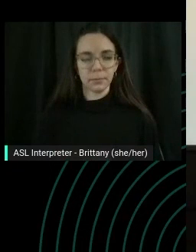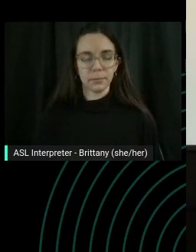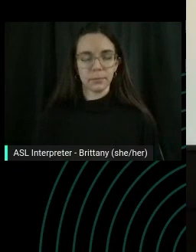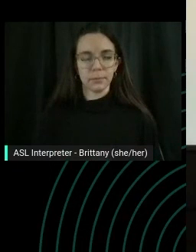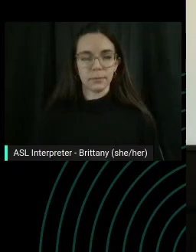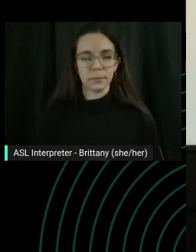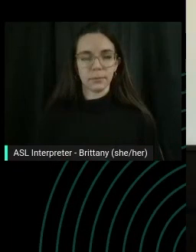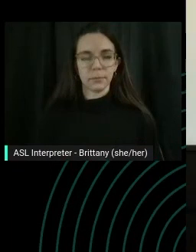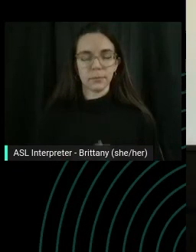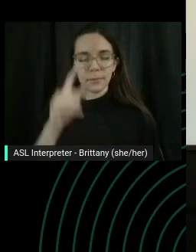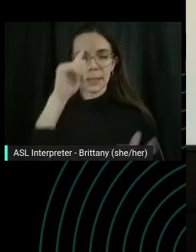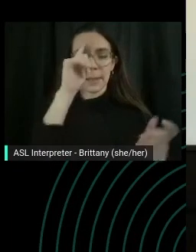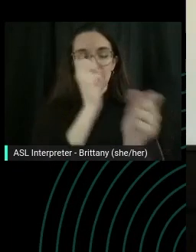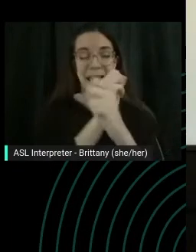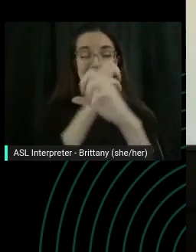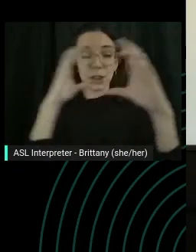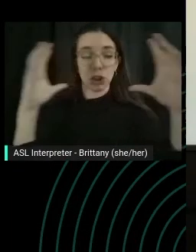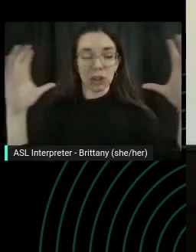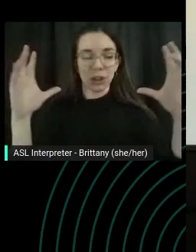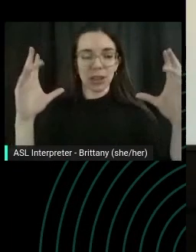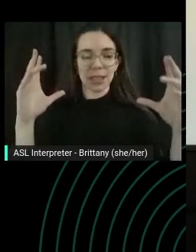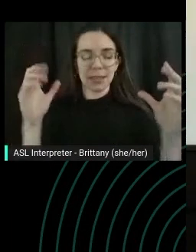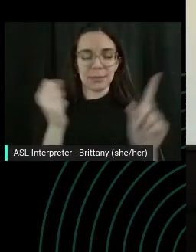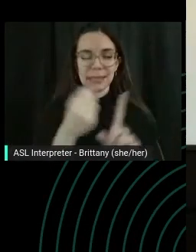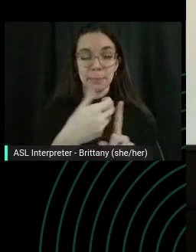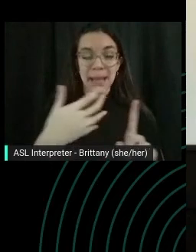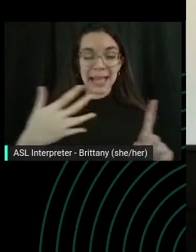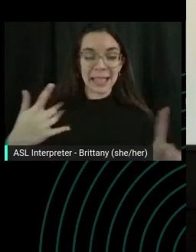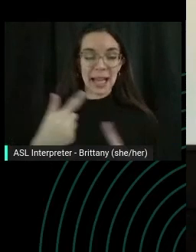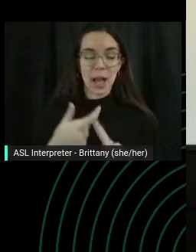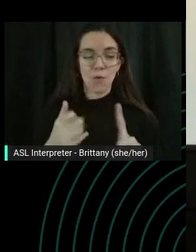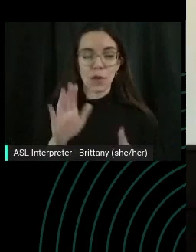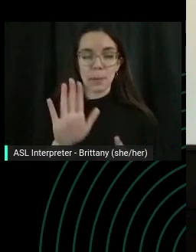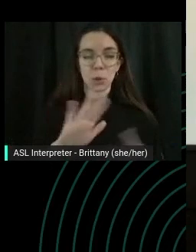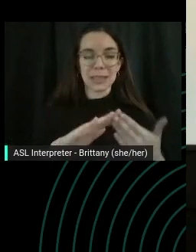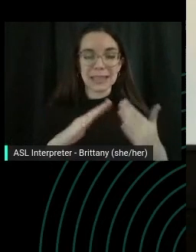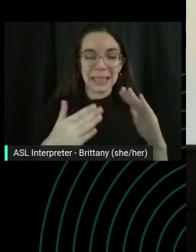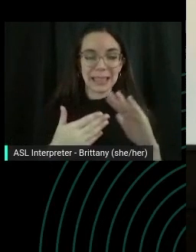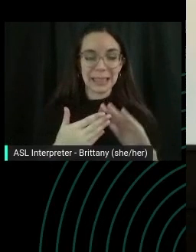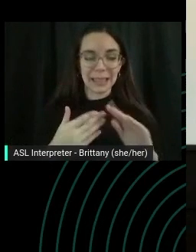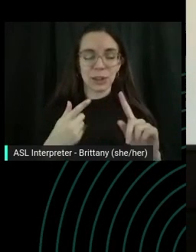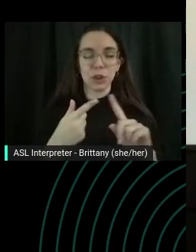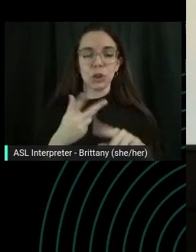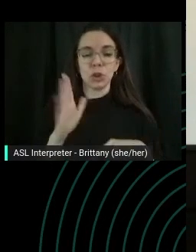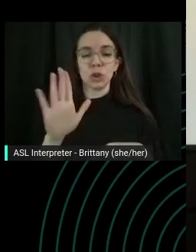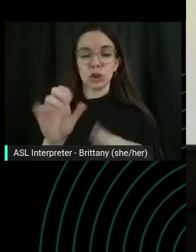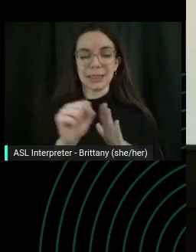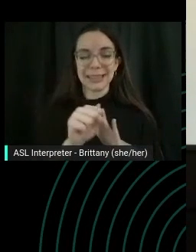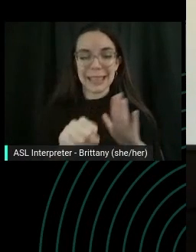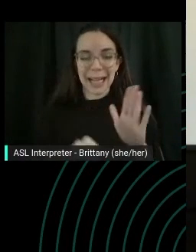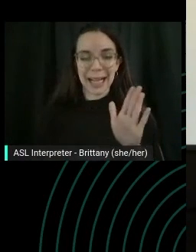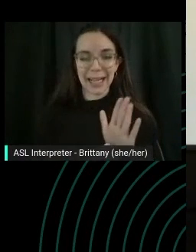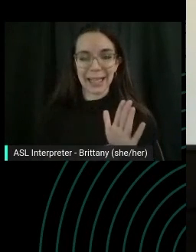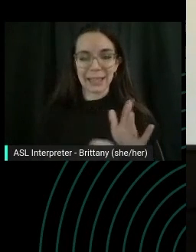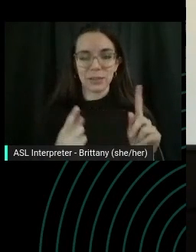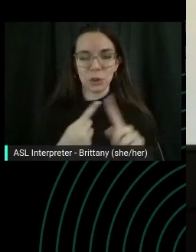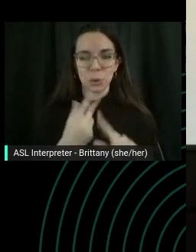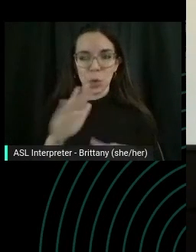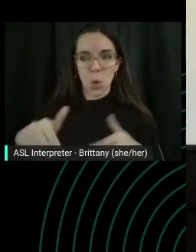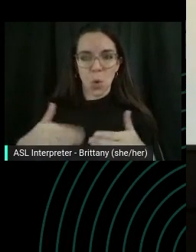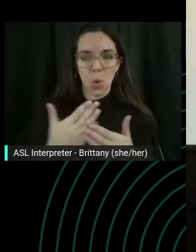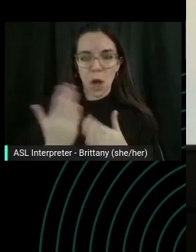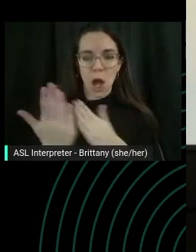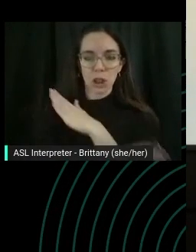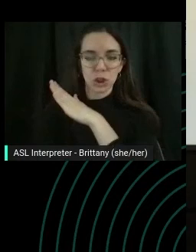imagine just expanding out from your city to your state, to the entire